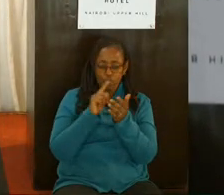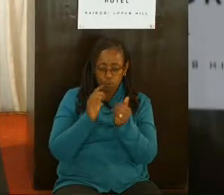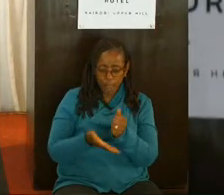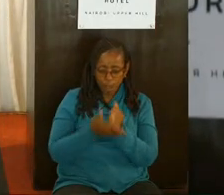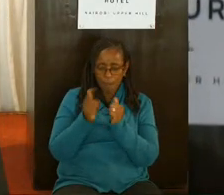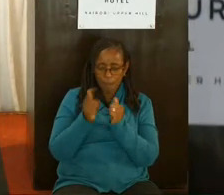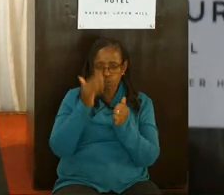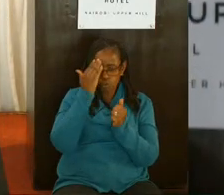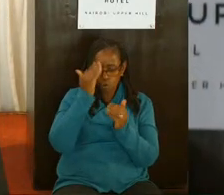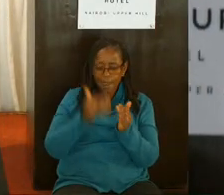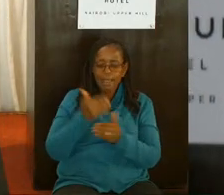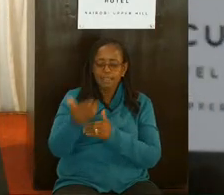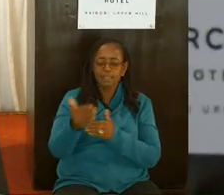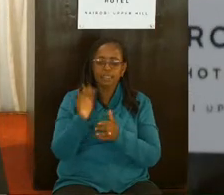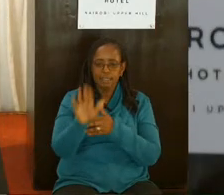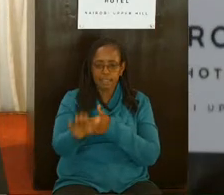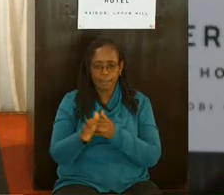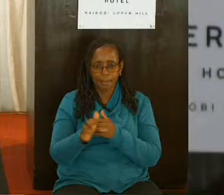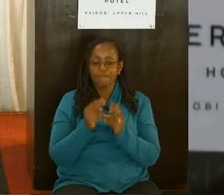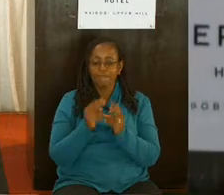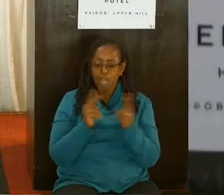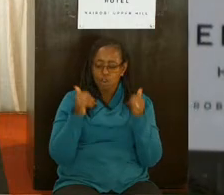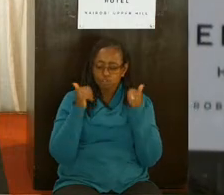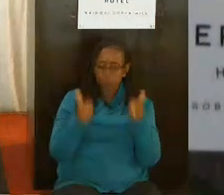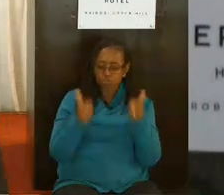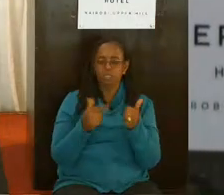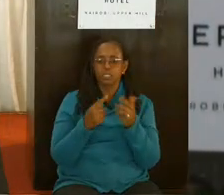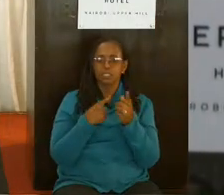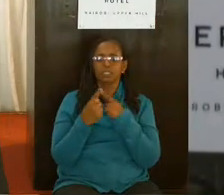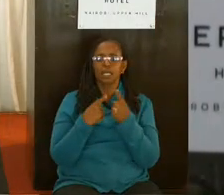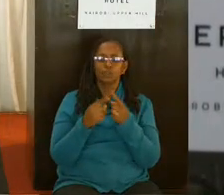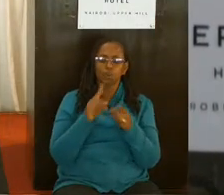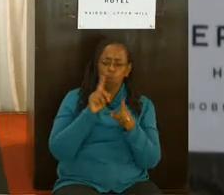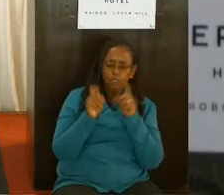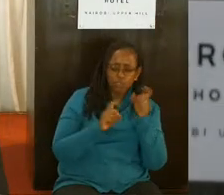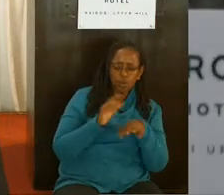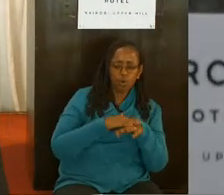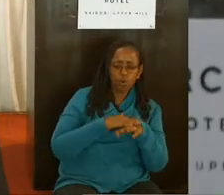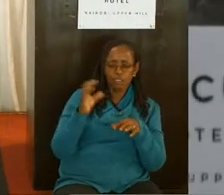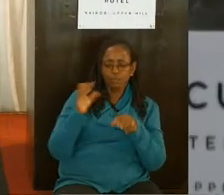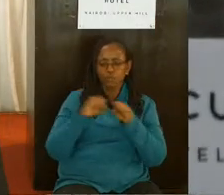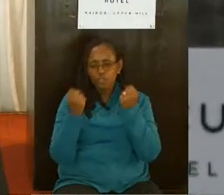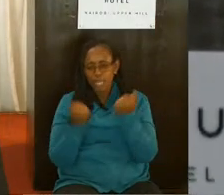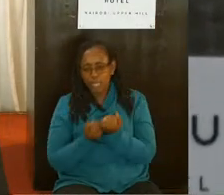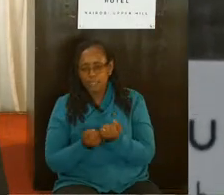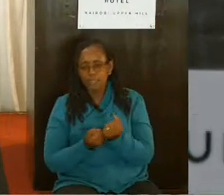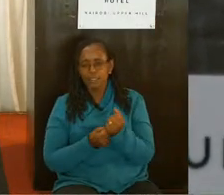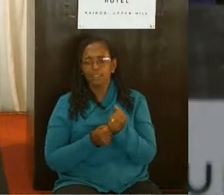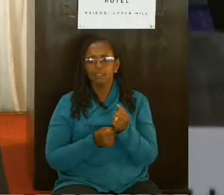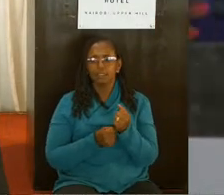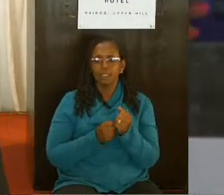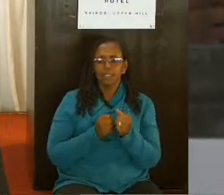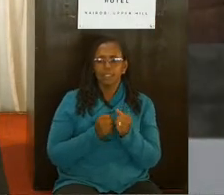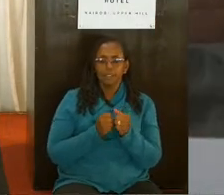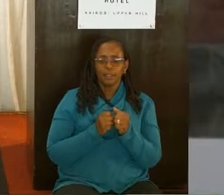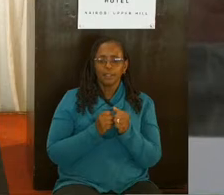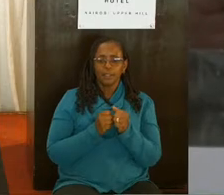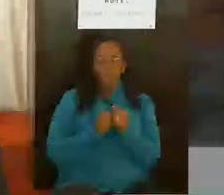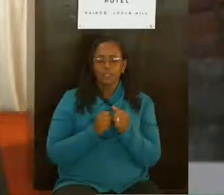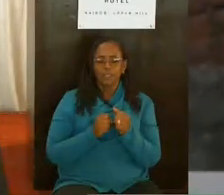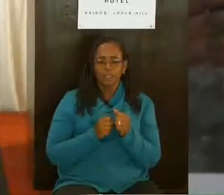after this conference very very rich discussions questions on our civil society as well thought provoking